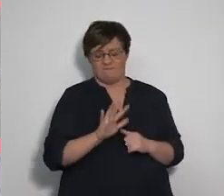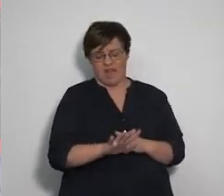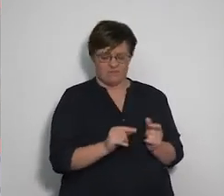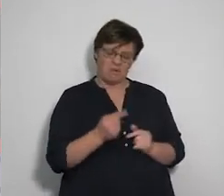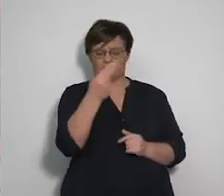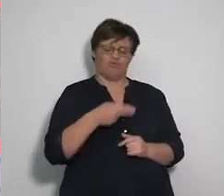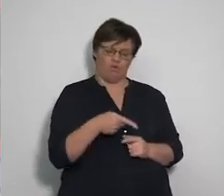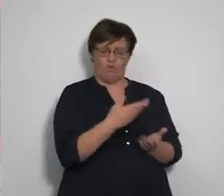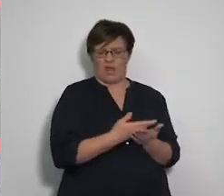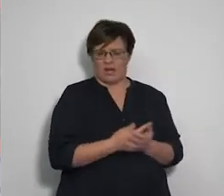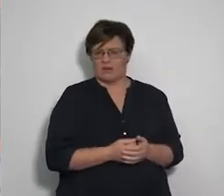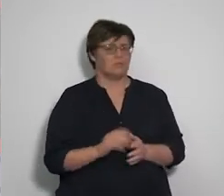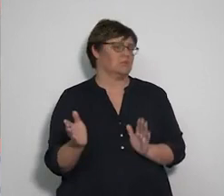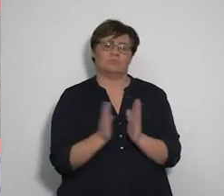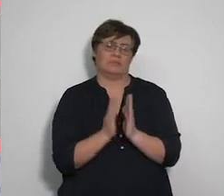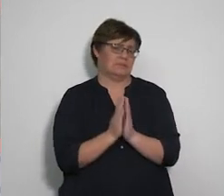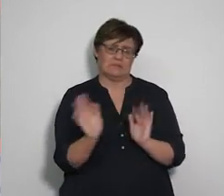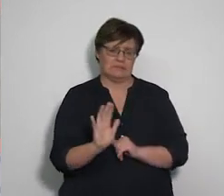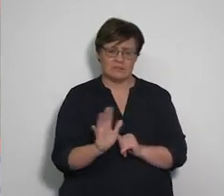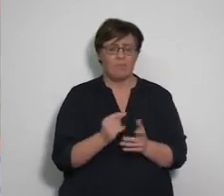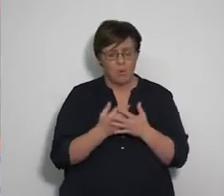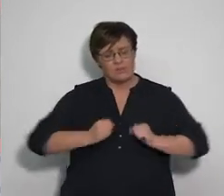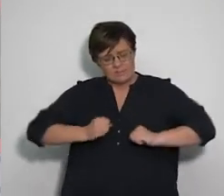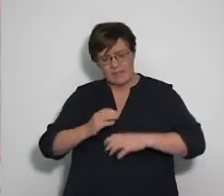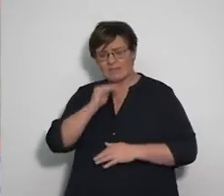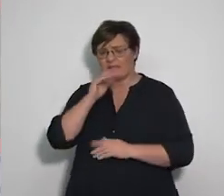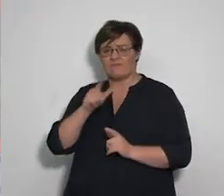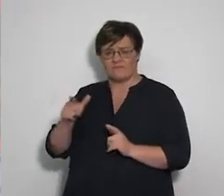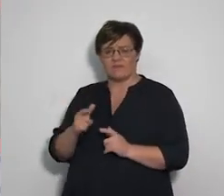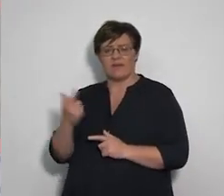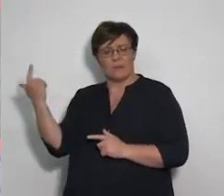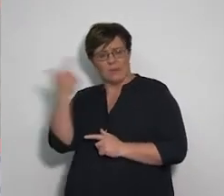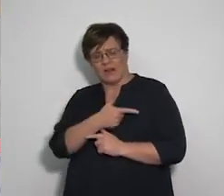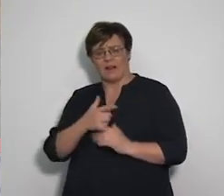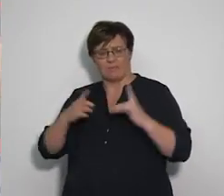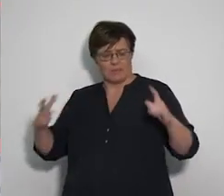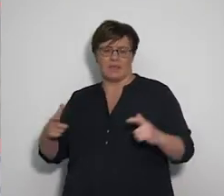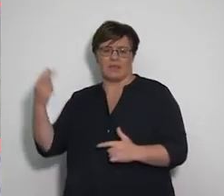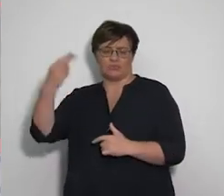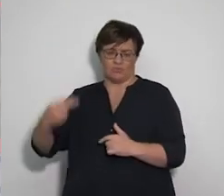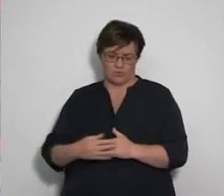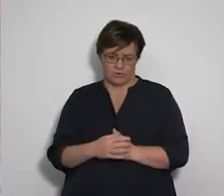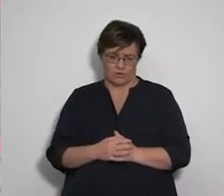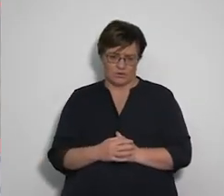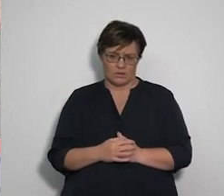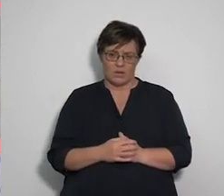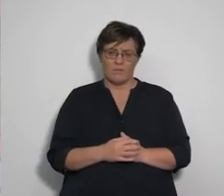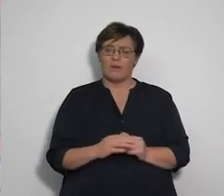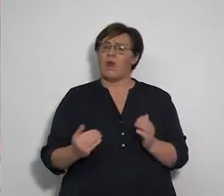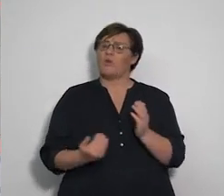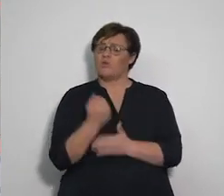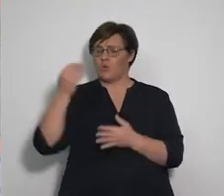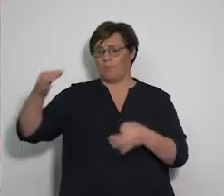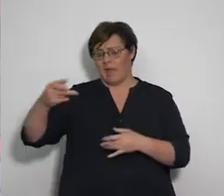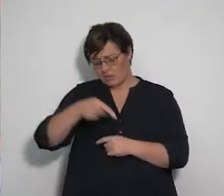5 lines. I can draw my graph here. Please make sure that you draw the graph nice and big. Maybe go